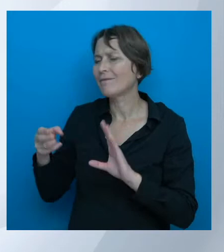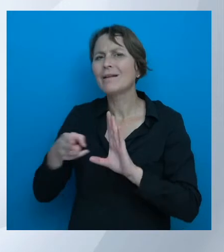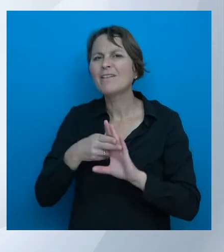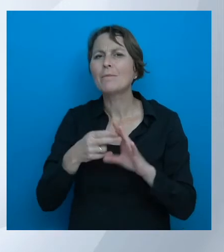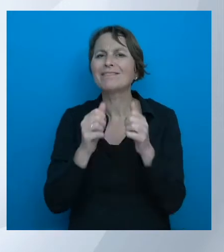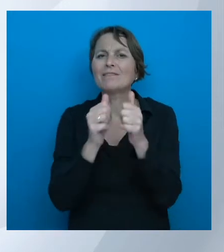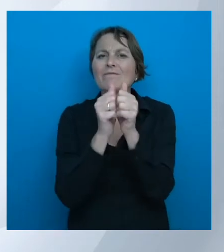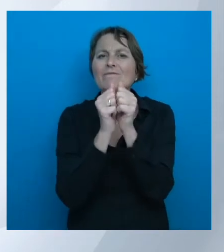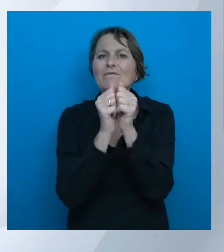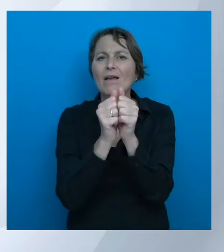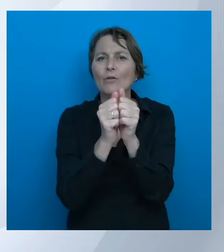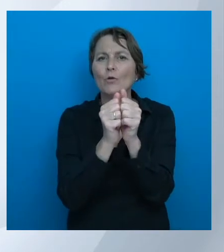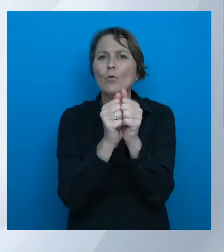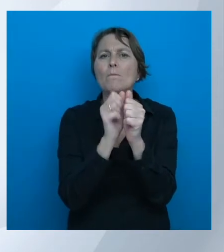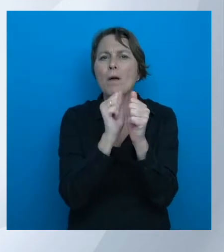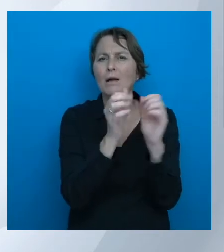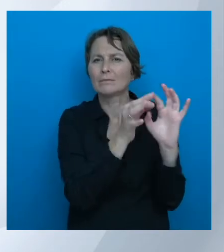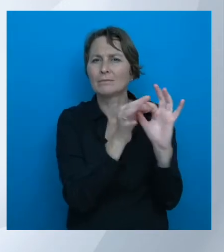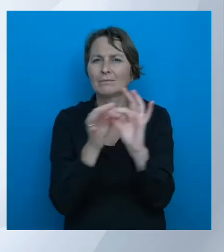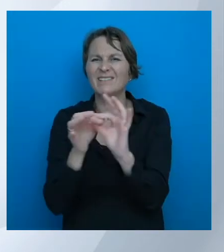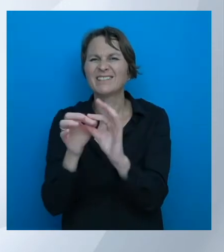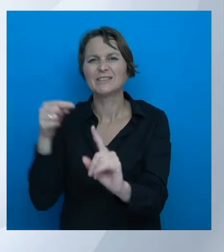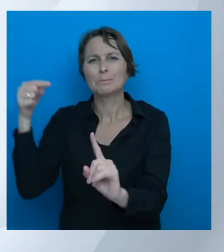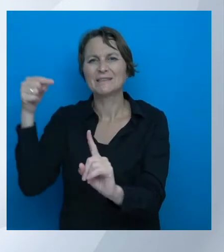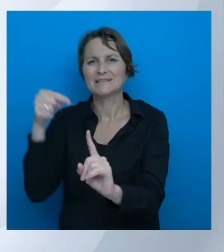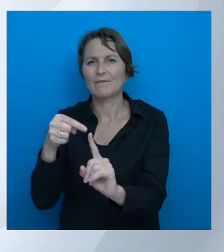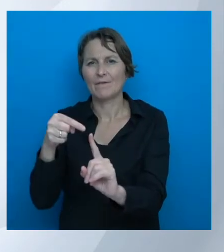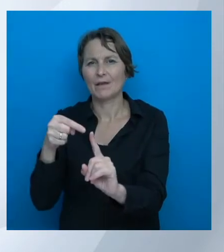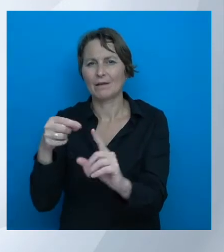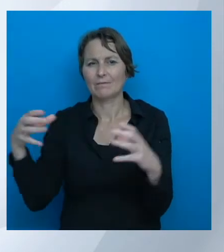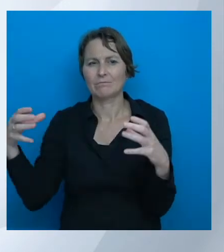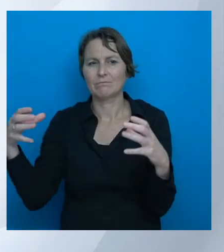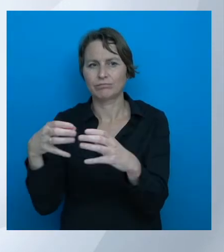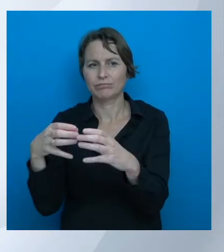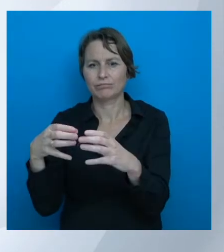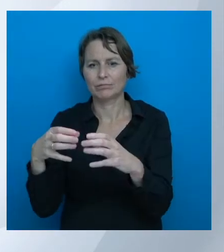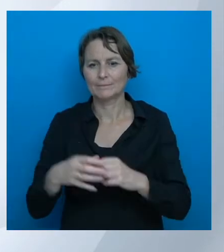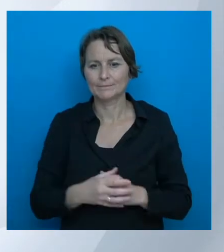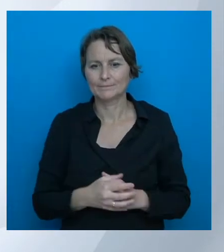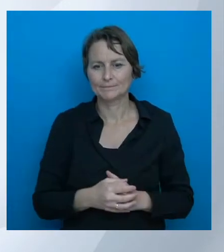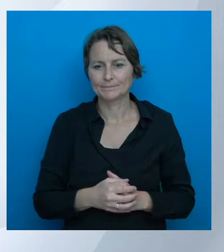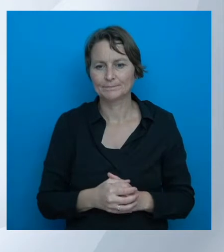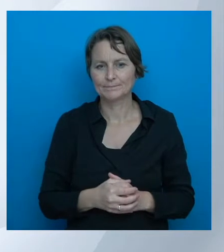regex. So I'm going to apply this file as well.